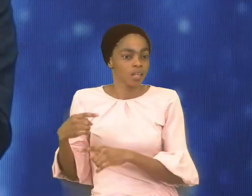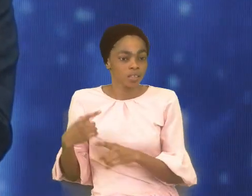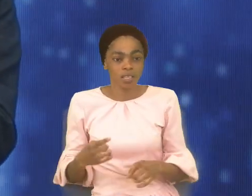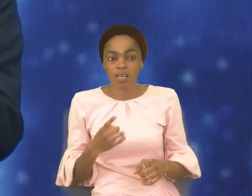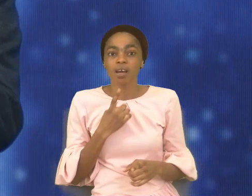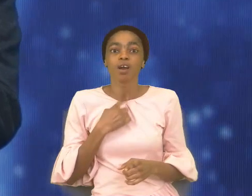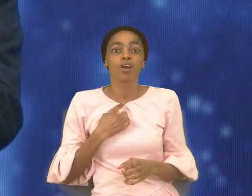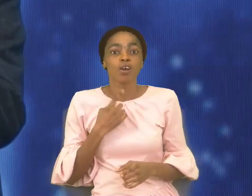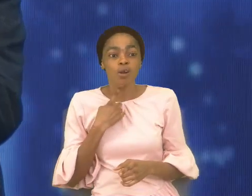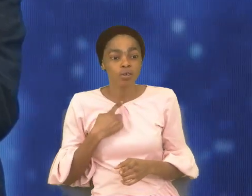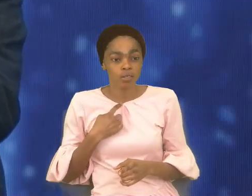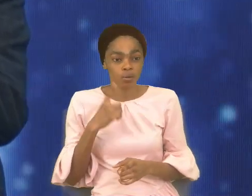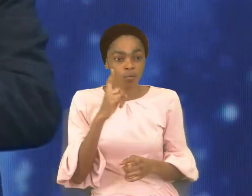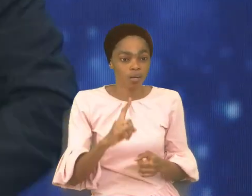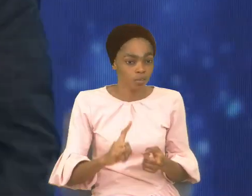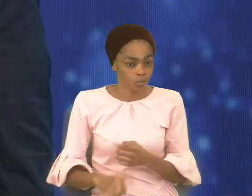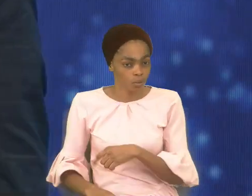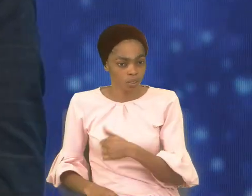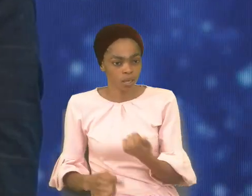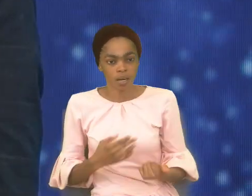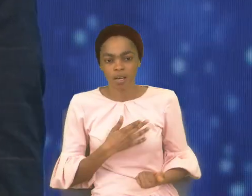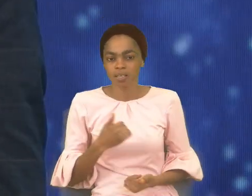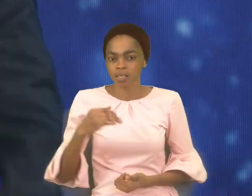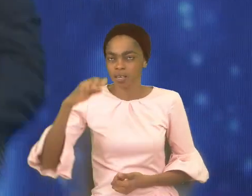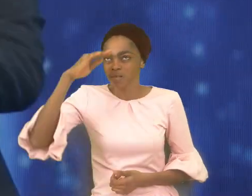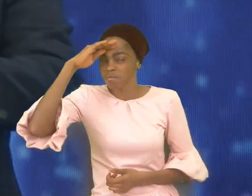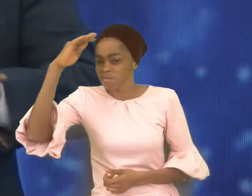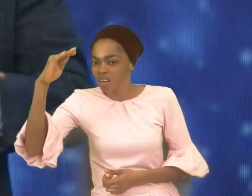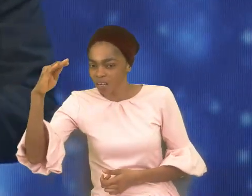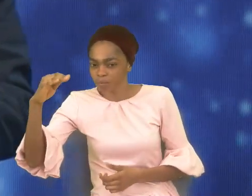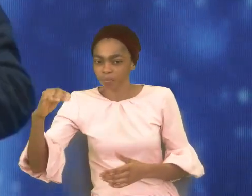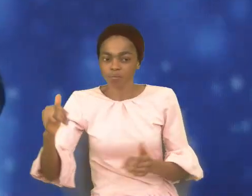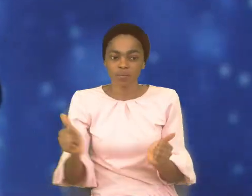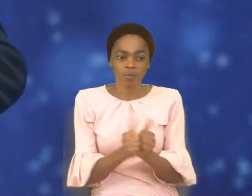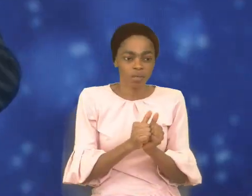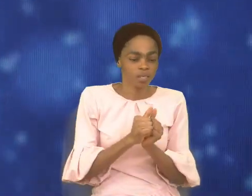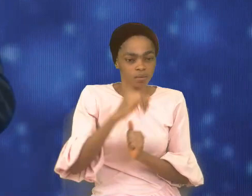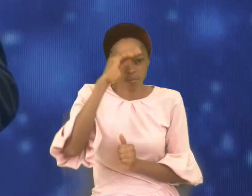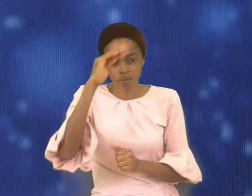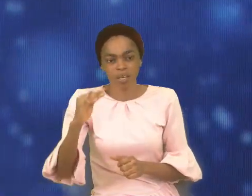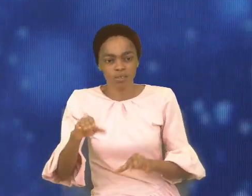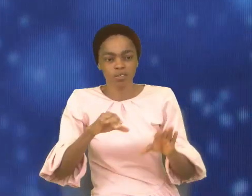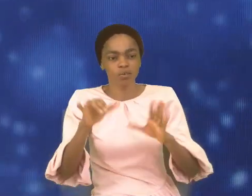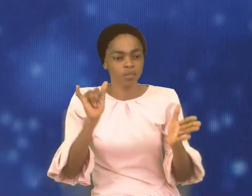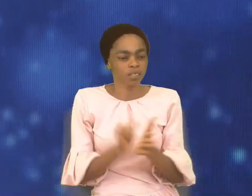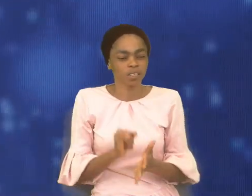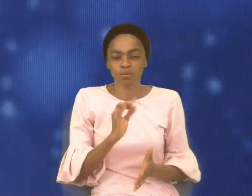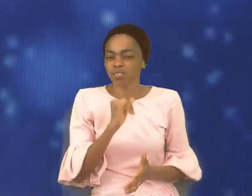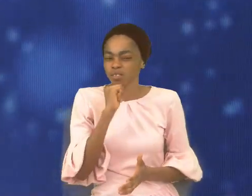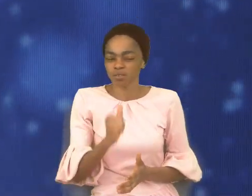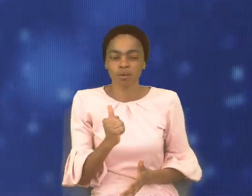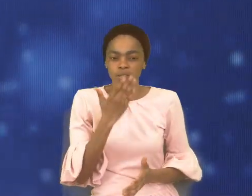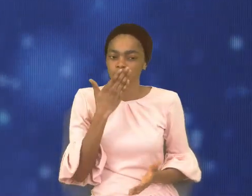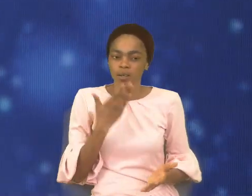with men walking that which is unseemly, and receiving in themselves